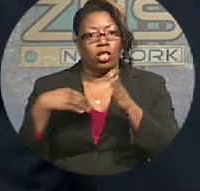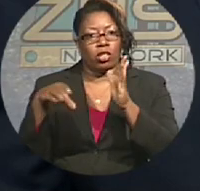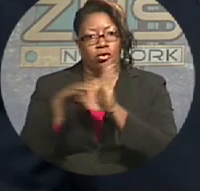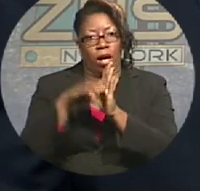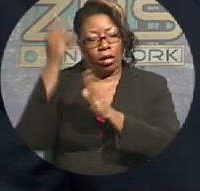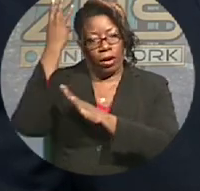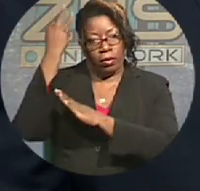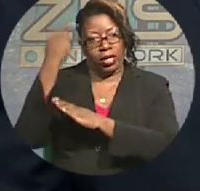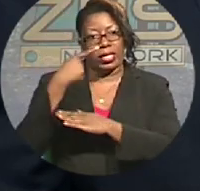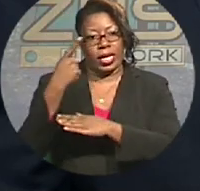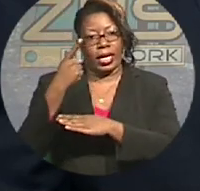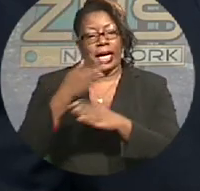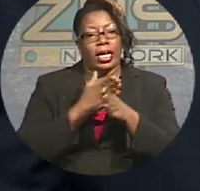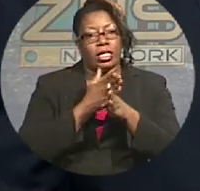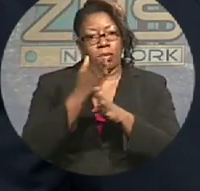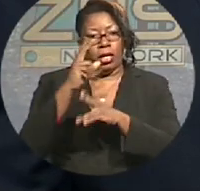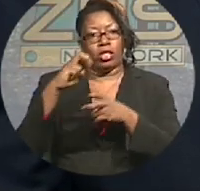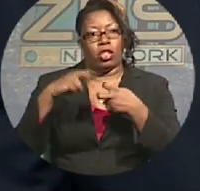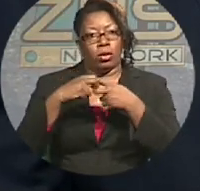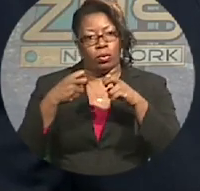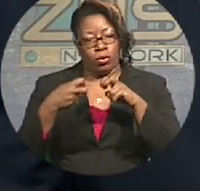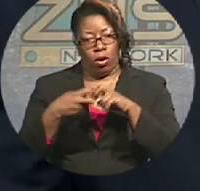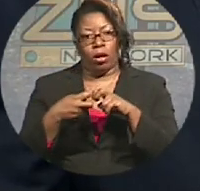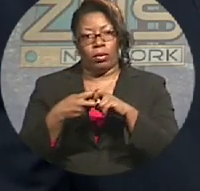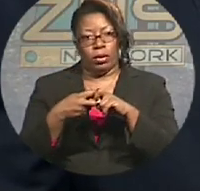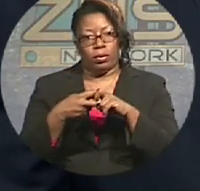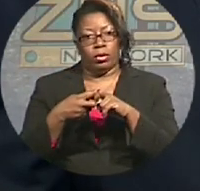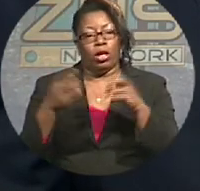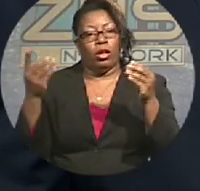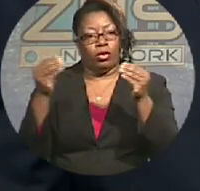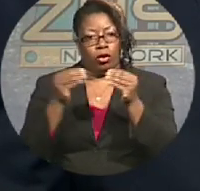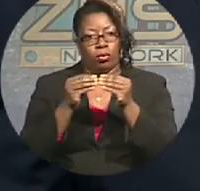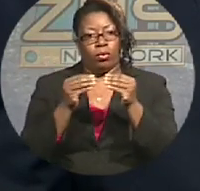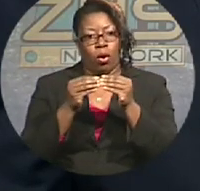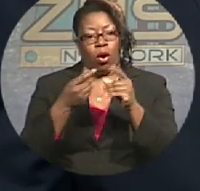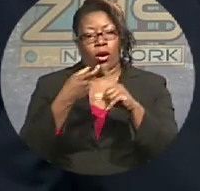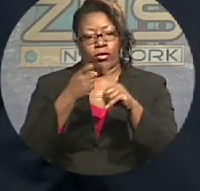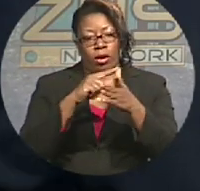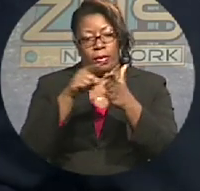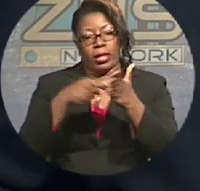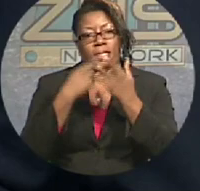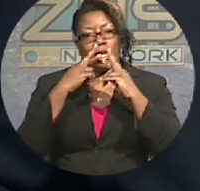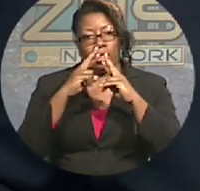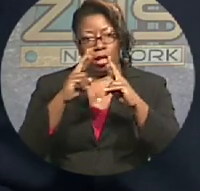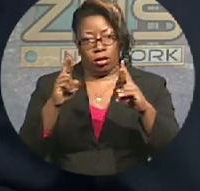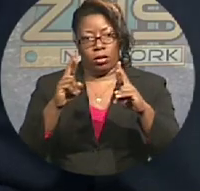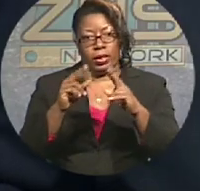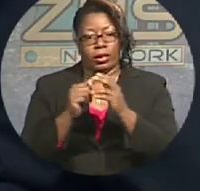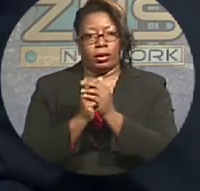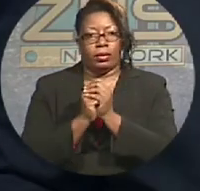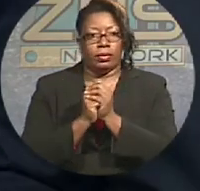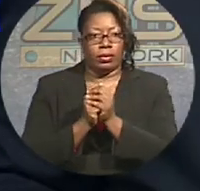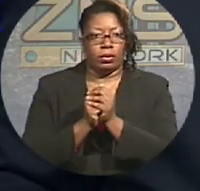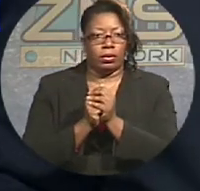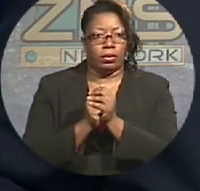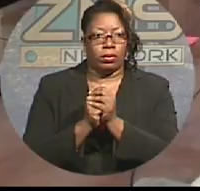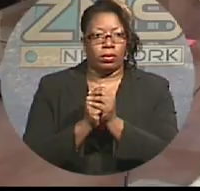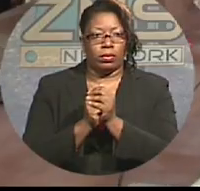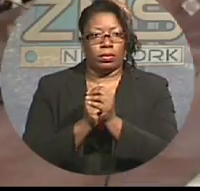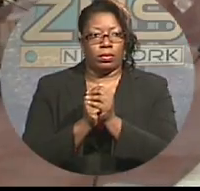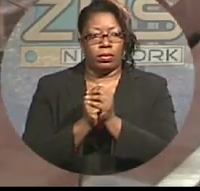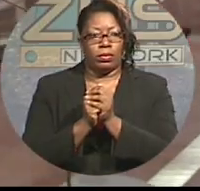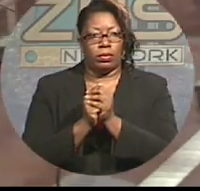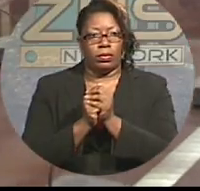Prime Minister said is a major problem in curbing crime. For more from that major announcement, here's Clint Swanson. Clint.